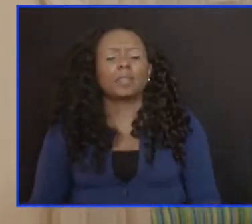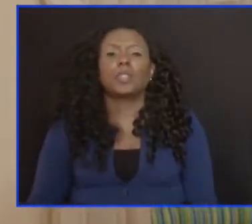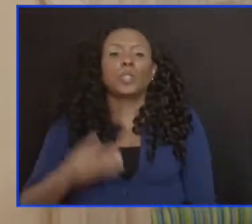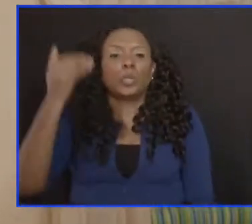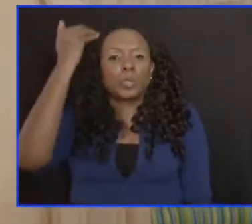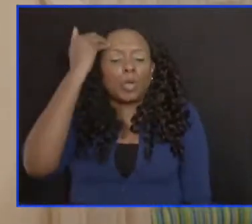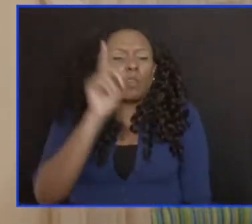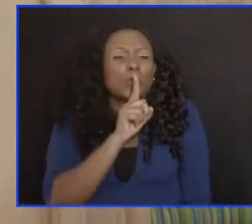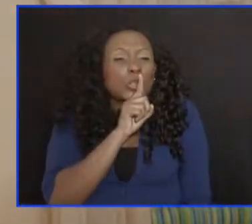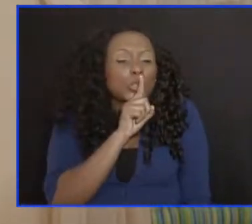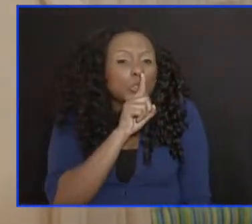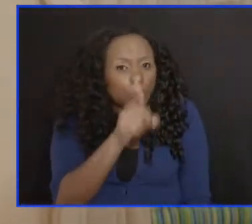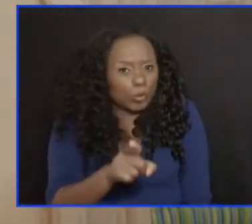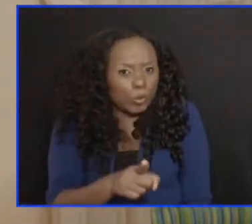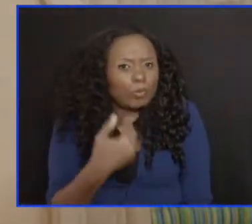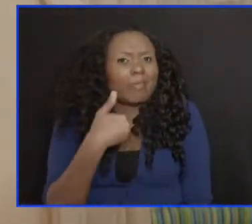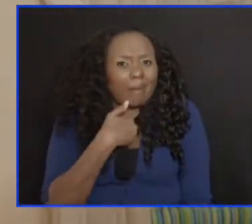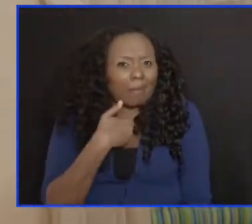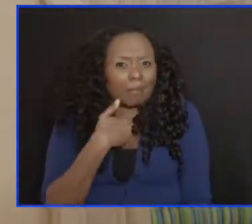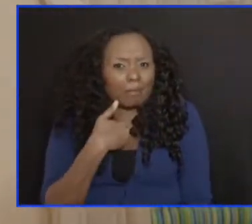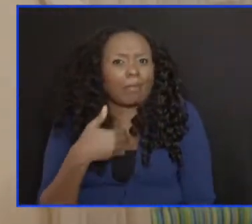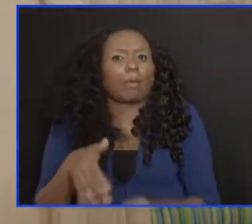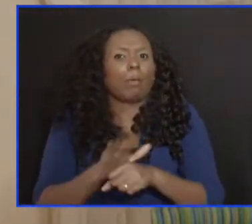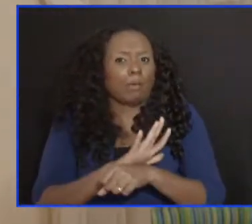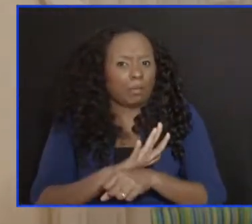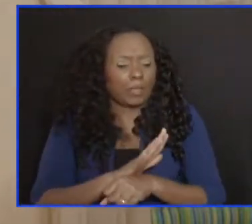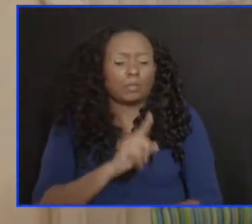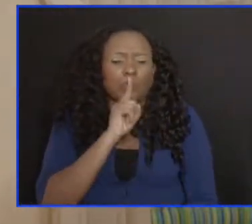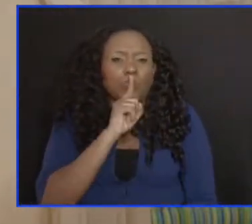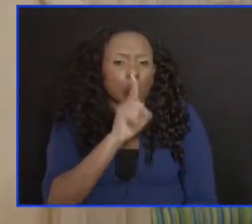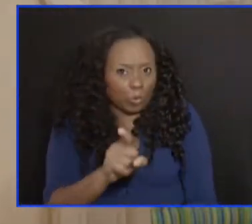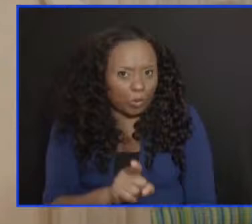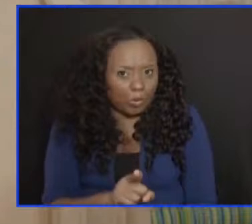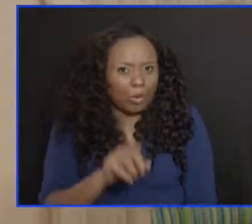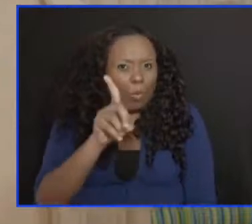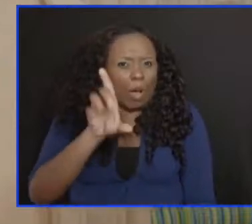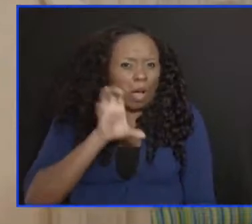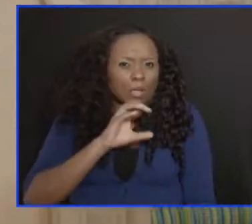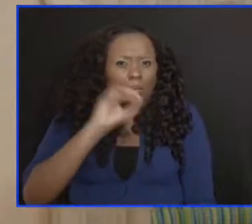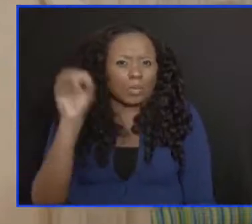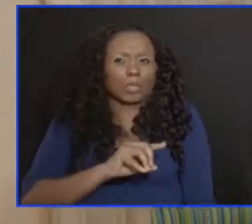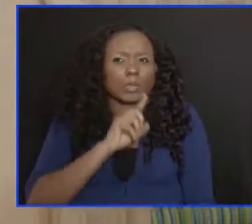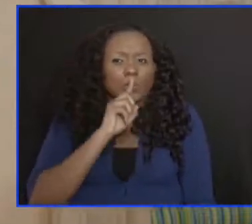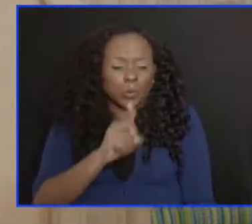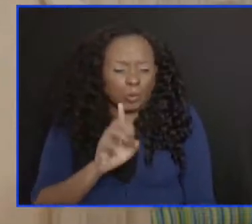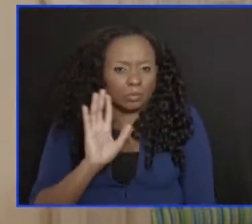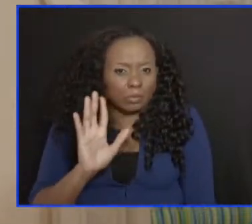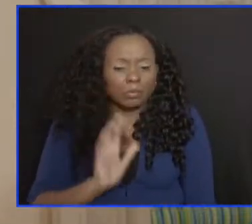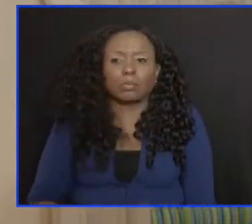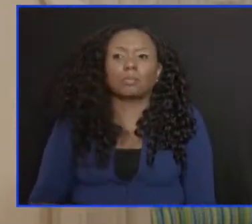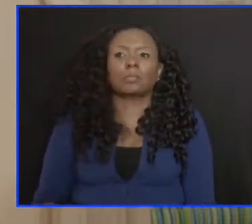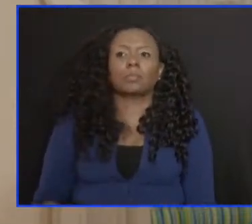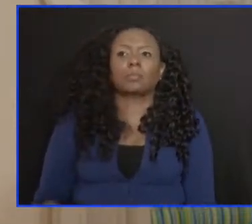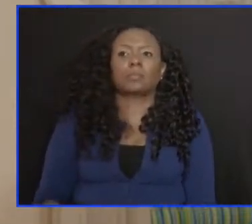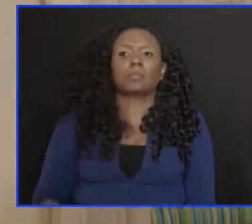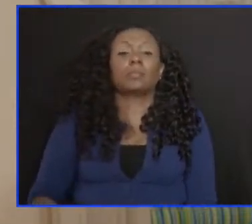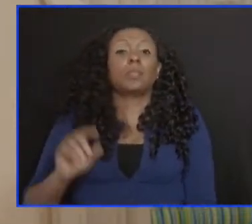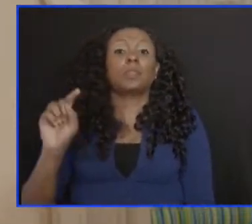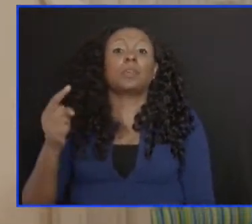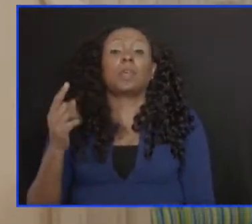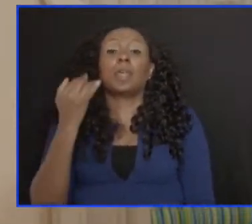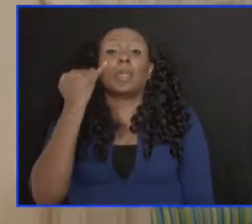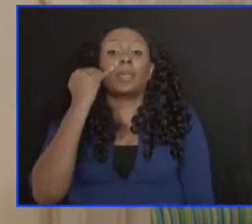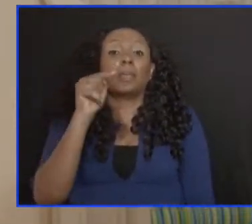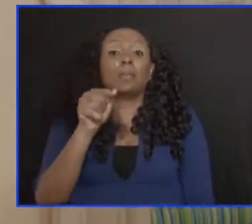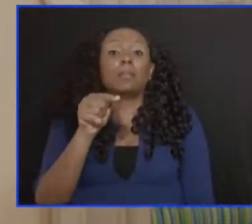is diagnosed with COVID-19 for sure. So the initial part of that question really is about isolation.